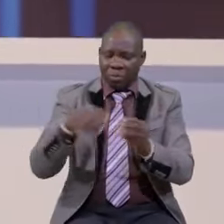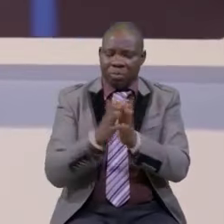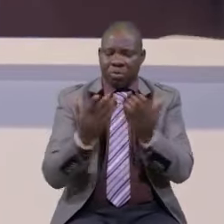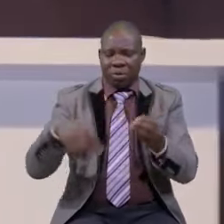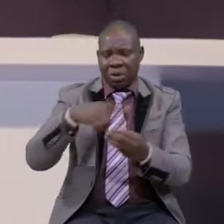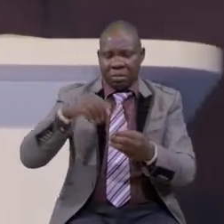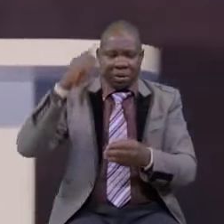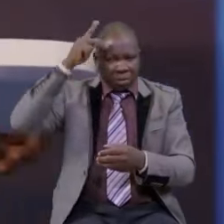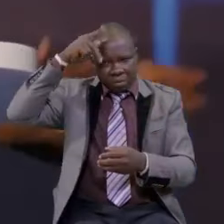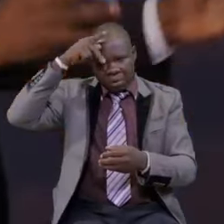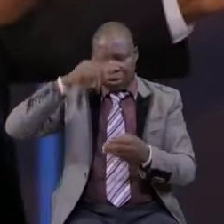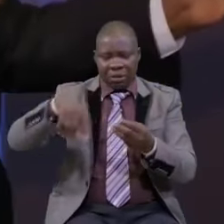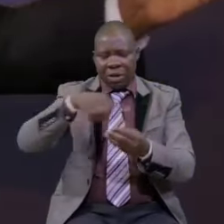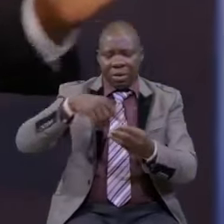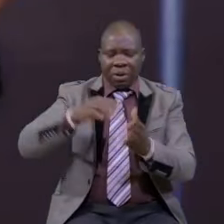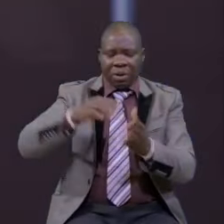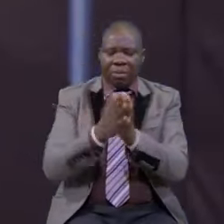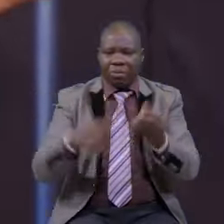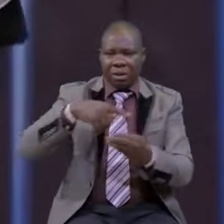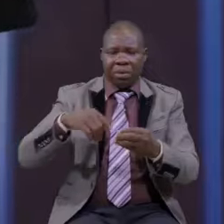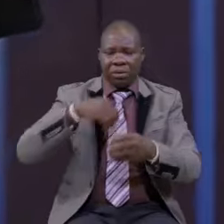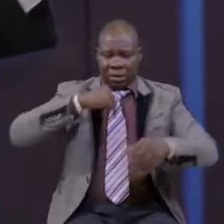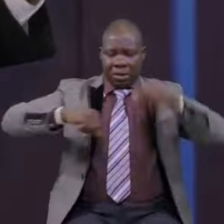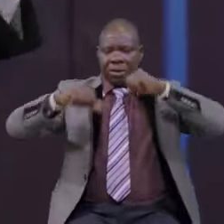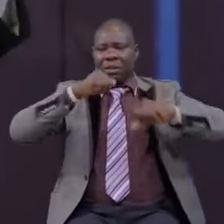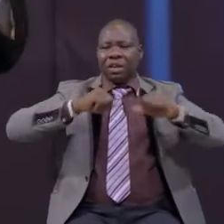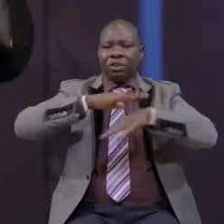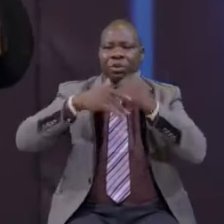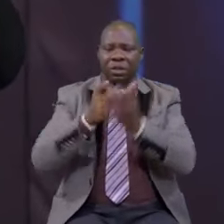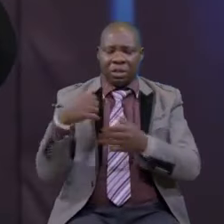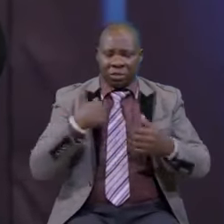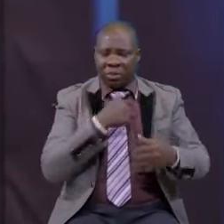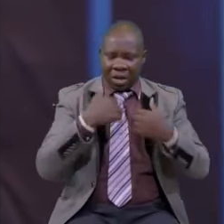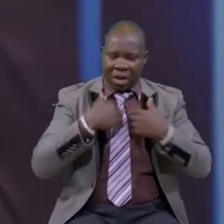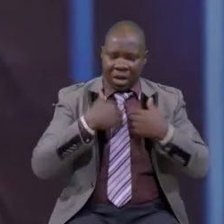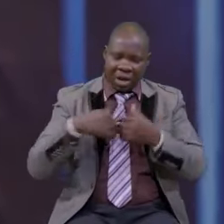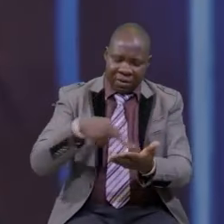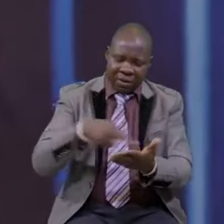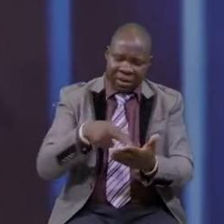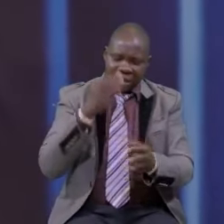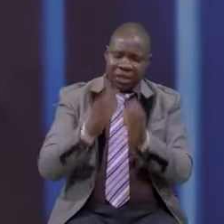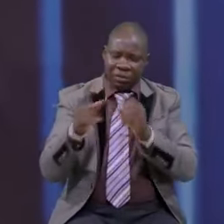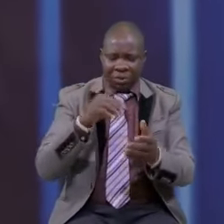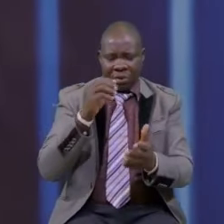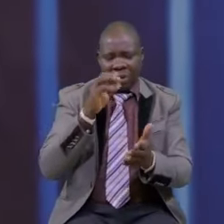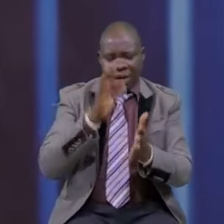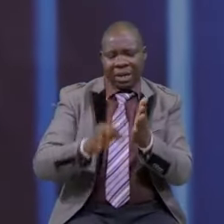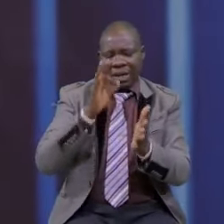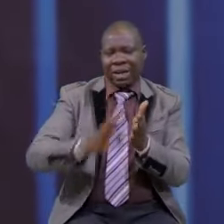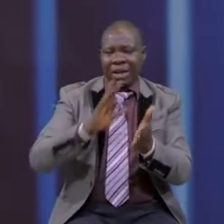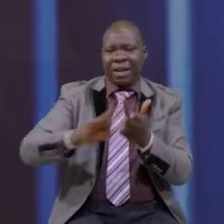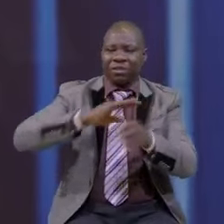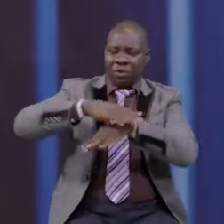and books about science. All the books we have read, if you put everything together, the volume,